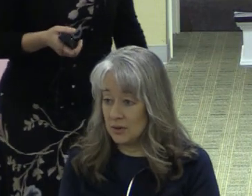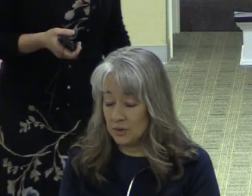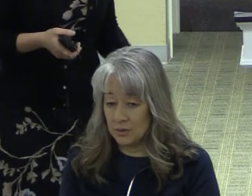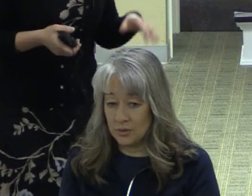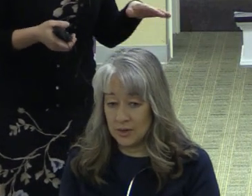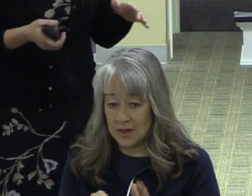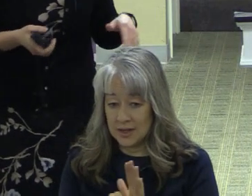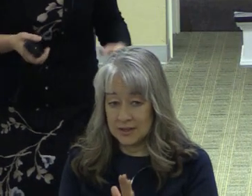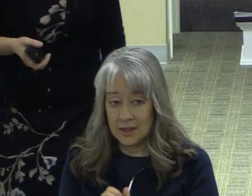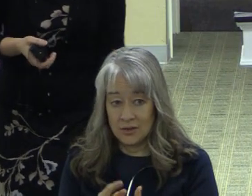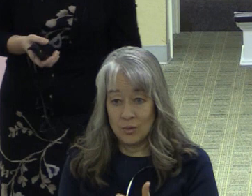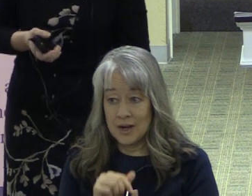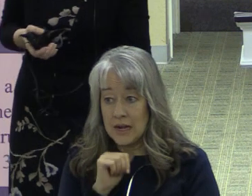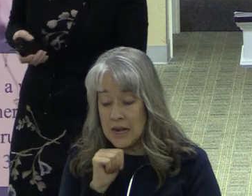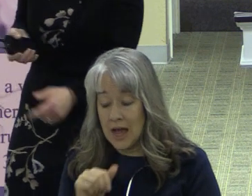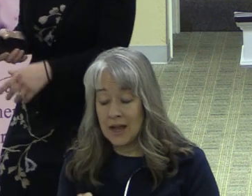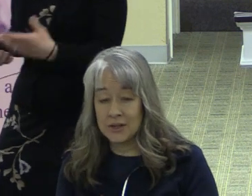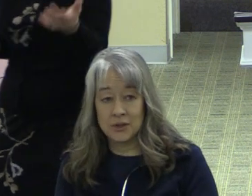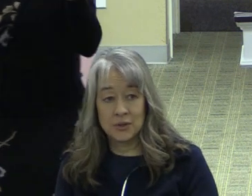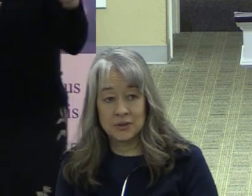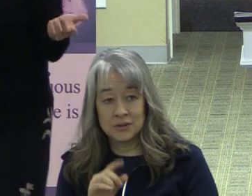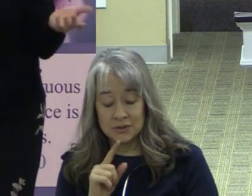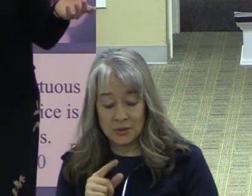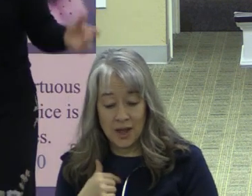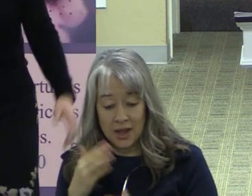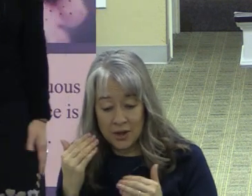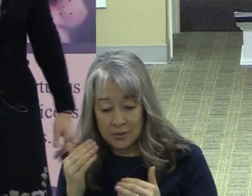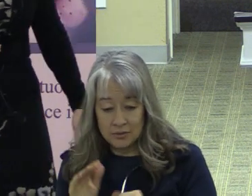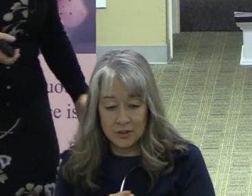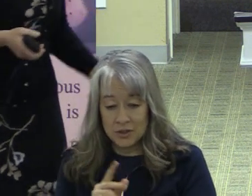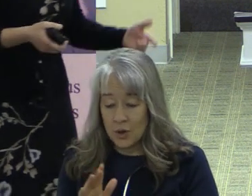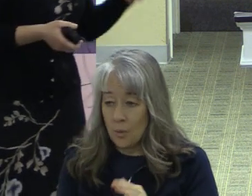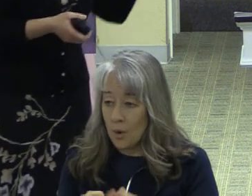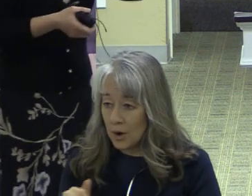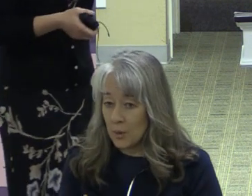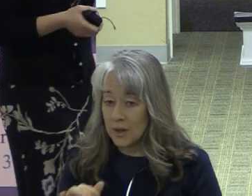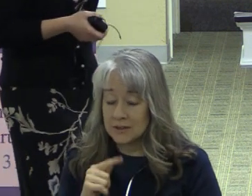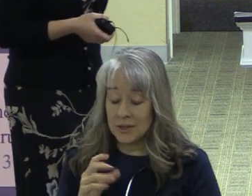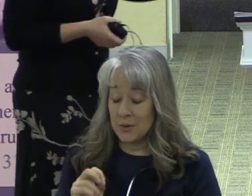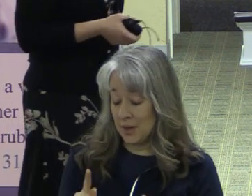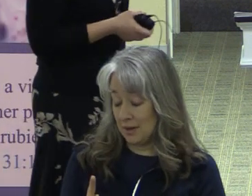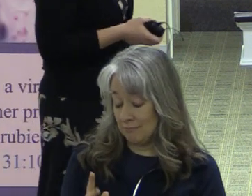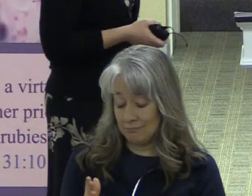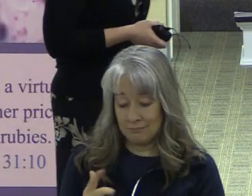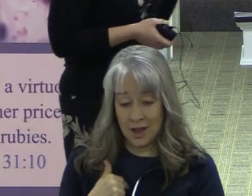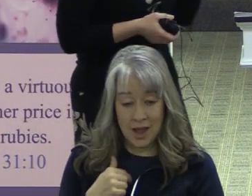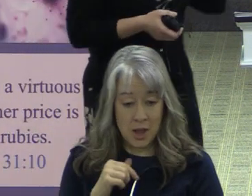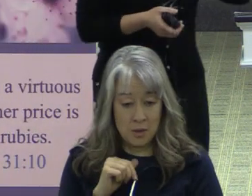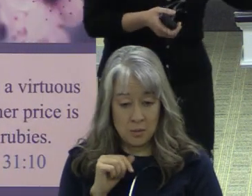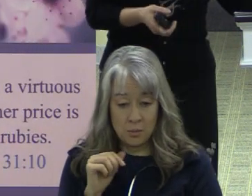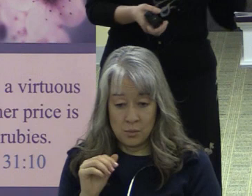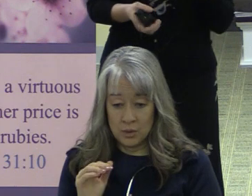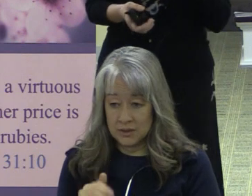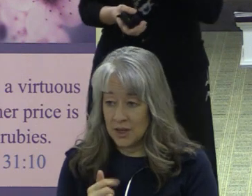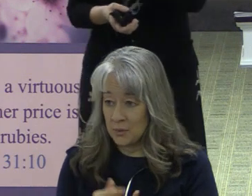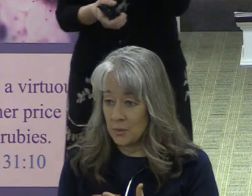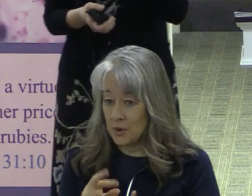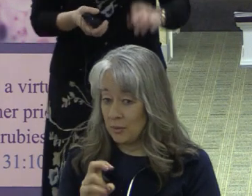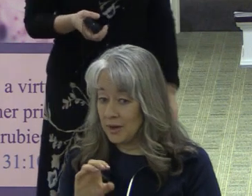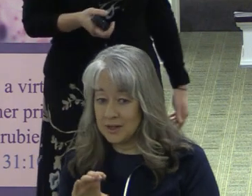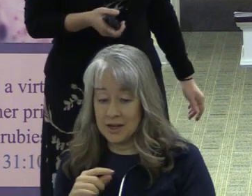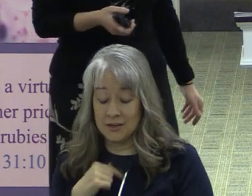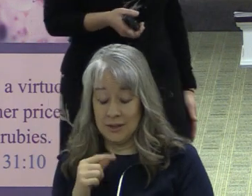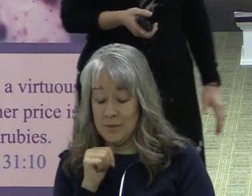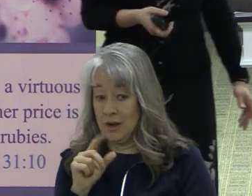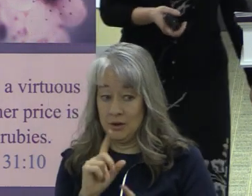an example of what not to do. So I hopefully you'll walk away and go, okay, you know, I'm gonna take like what Rebecca did, and